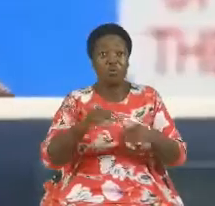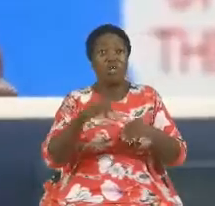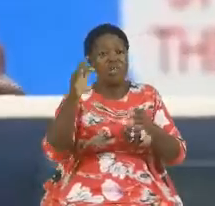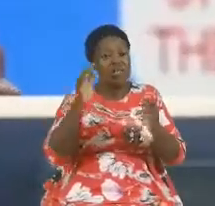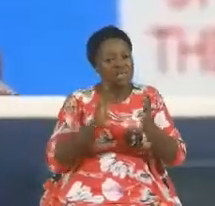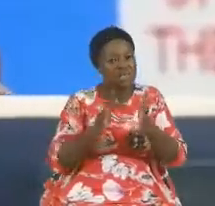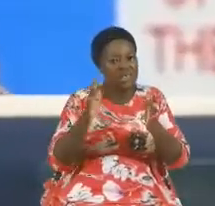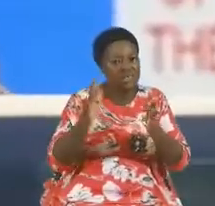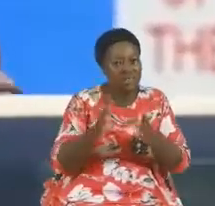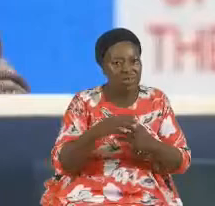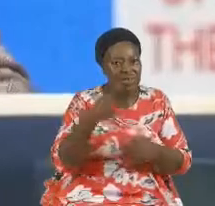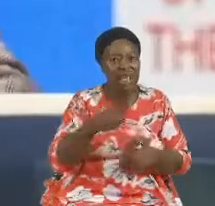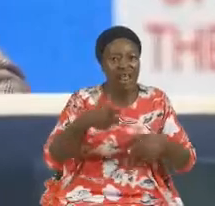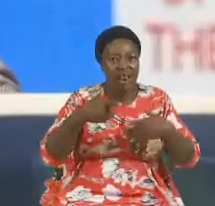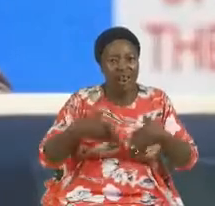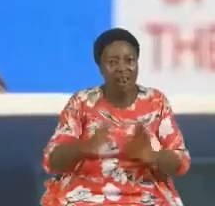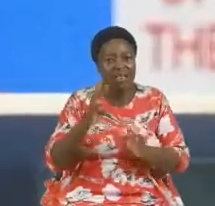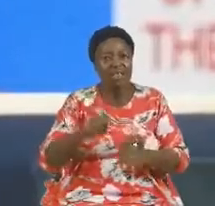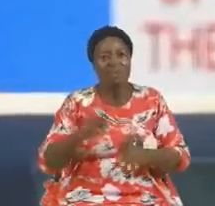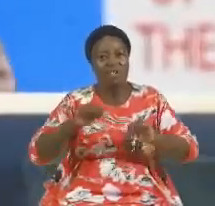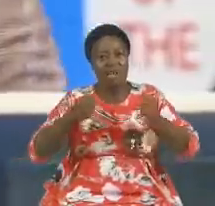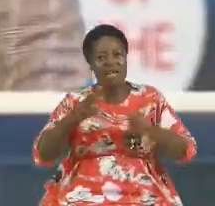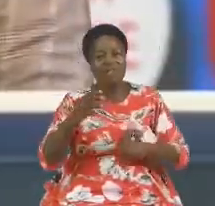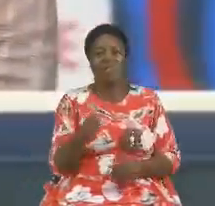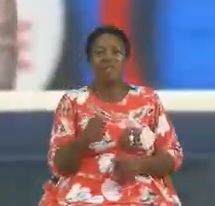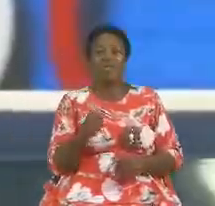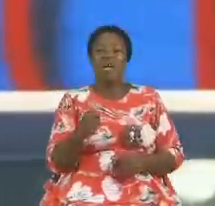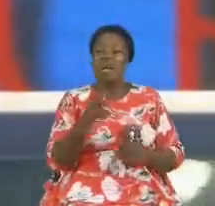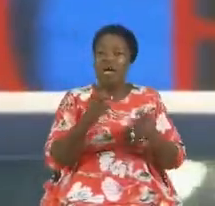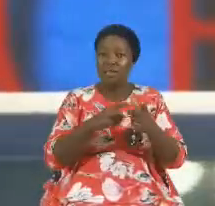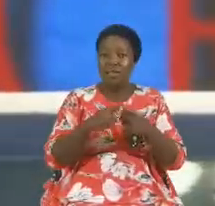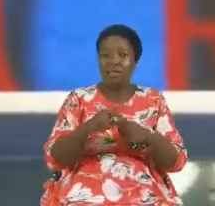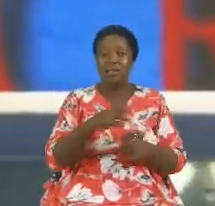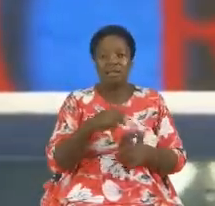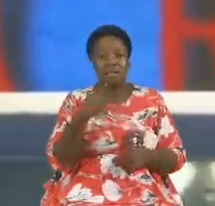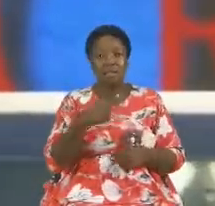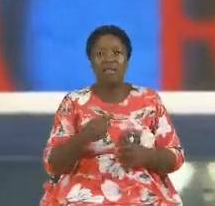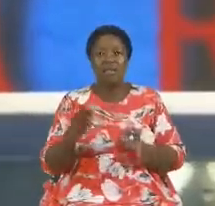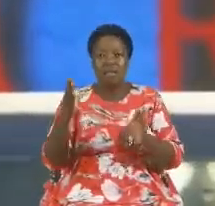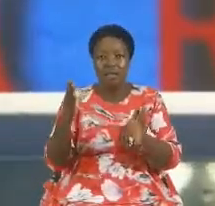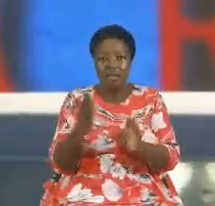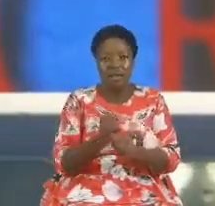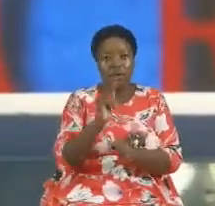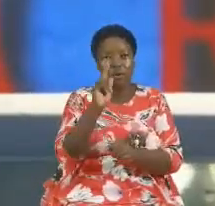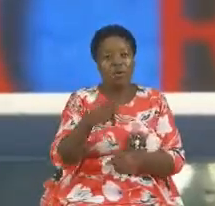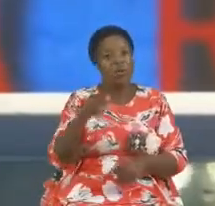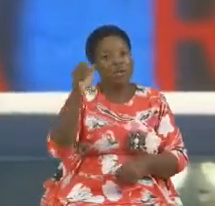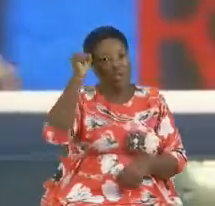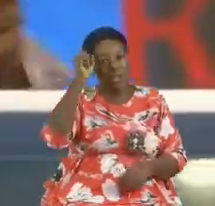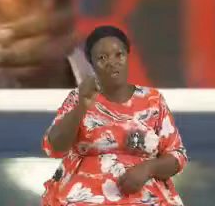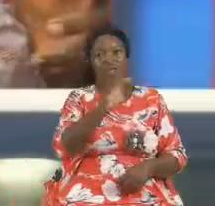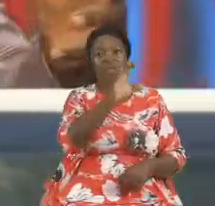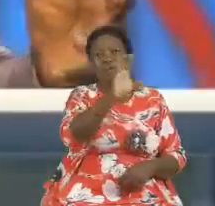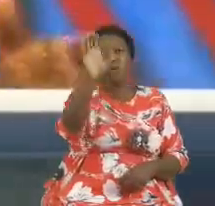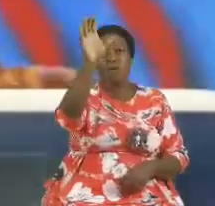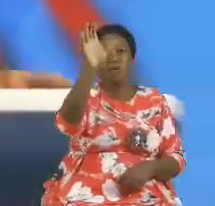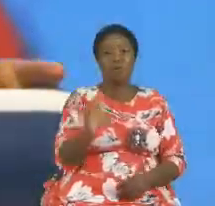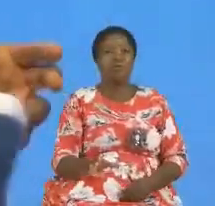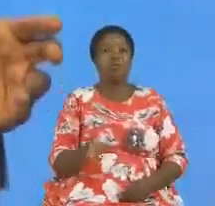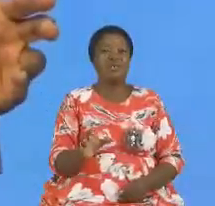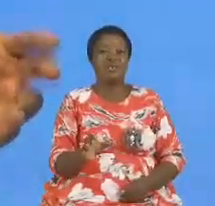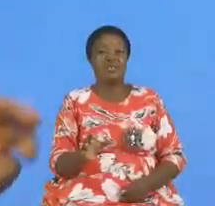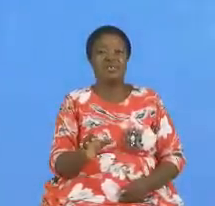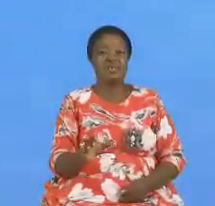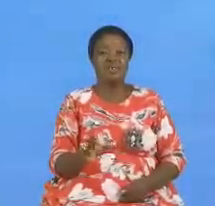you to do what you used to do. Jesus said, let him deny himself. Look at this. And take